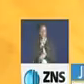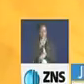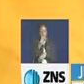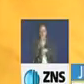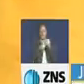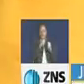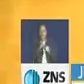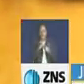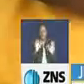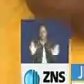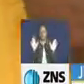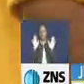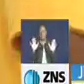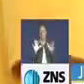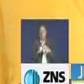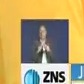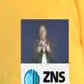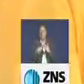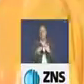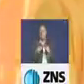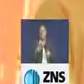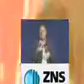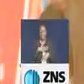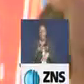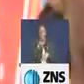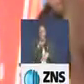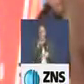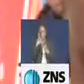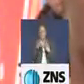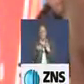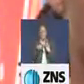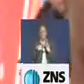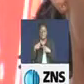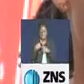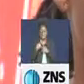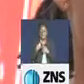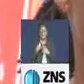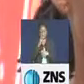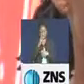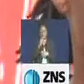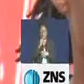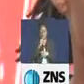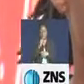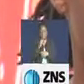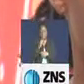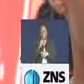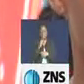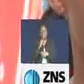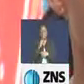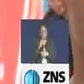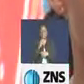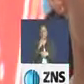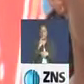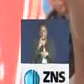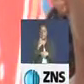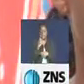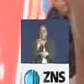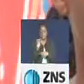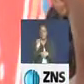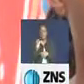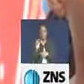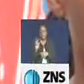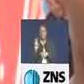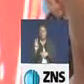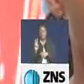an amazing story. My mom has been missing since 2002 years.